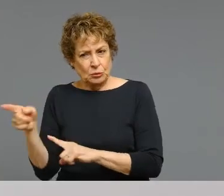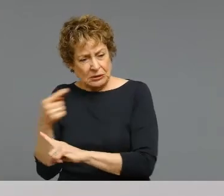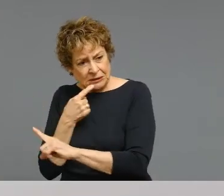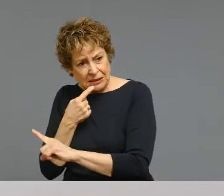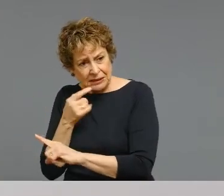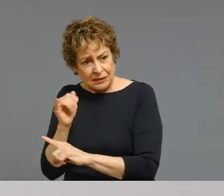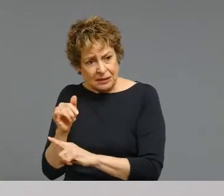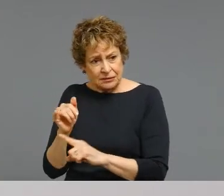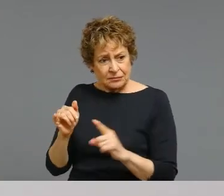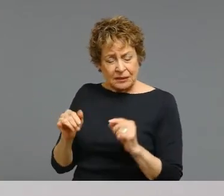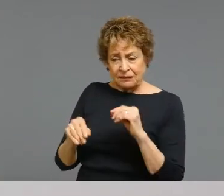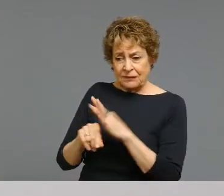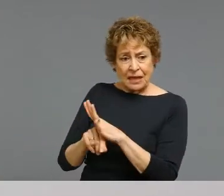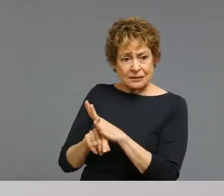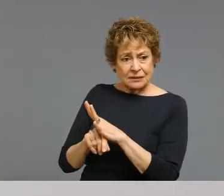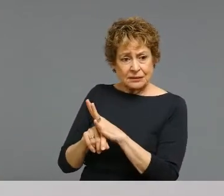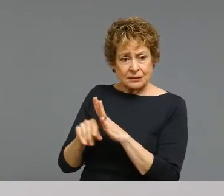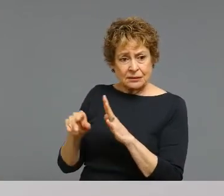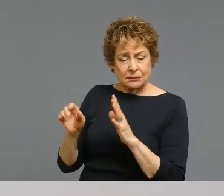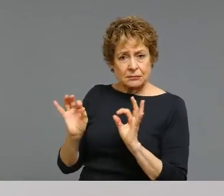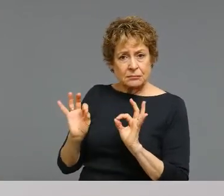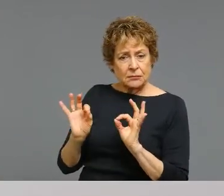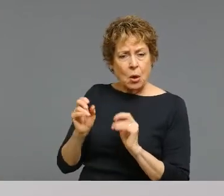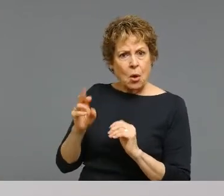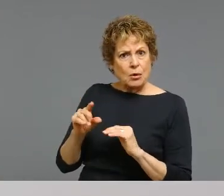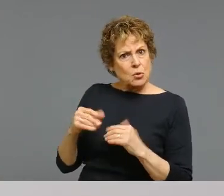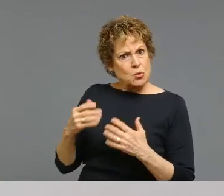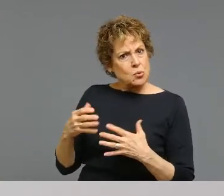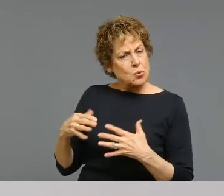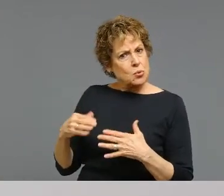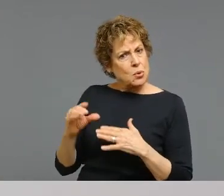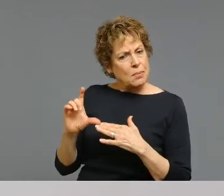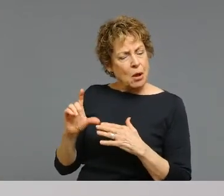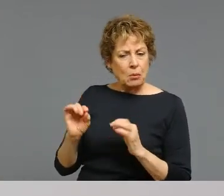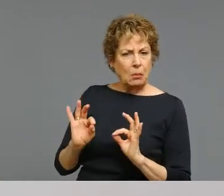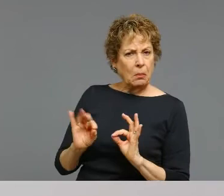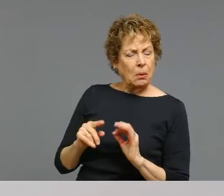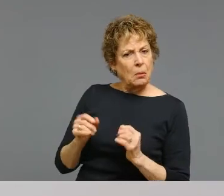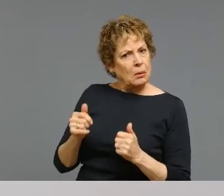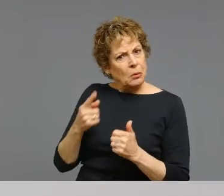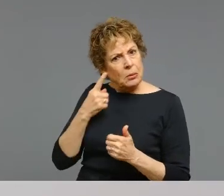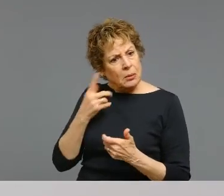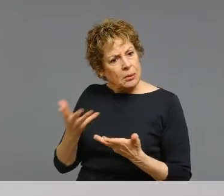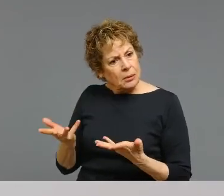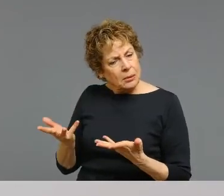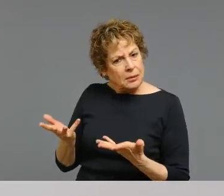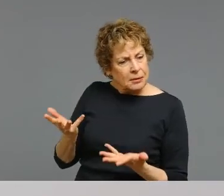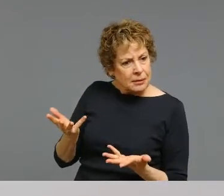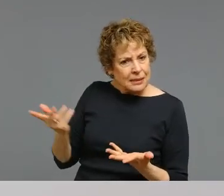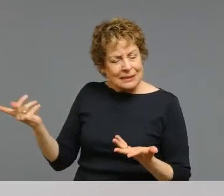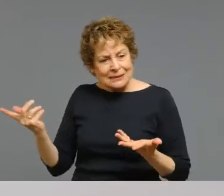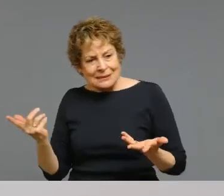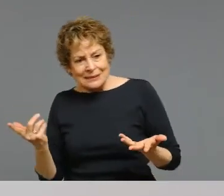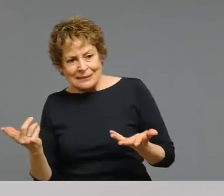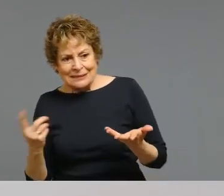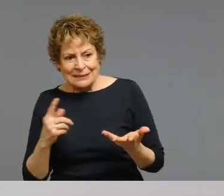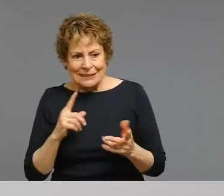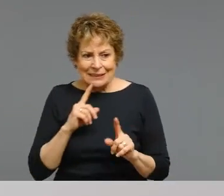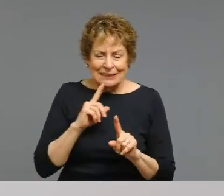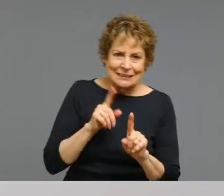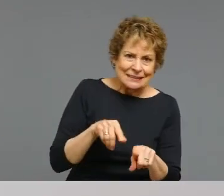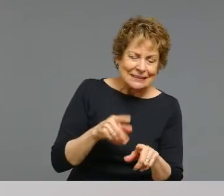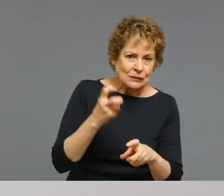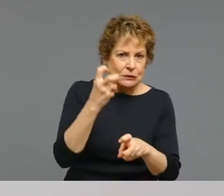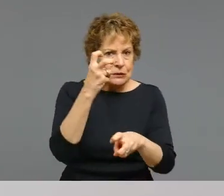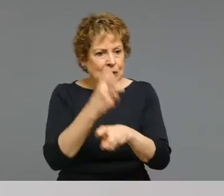numbers, or would you not assign an adjective to it? It's hard to assign because I don't know if it wasn't the variant, would we be less than